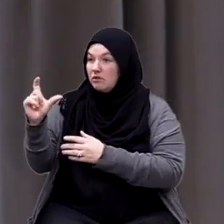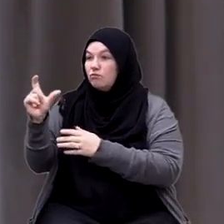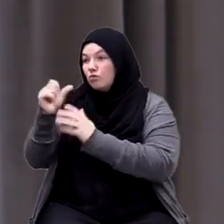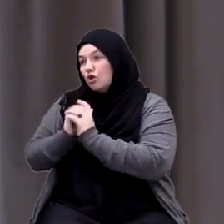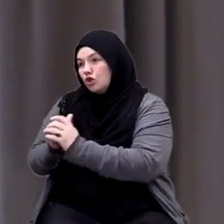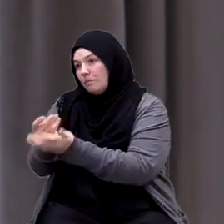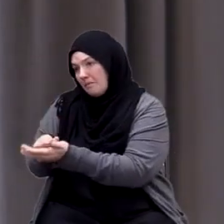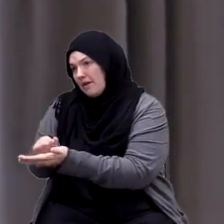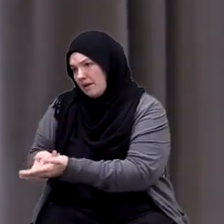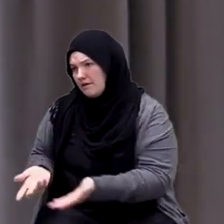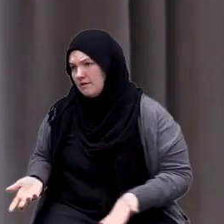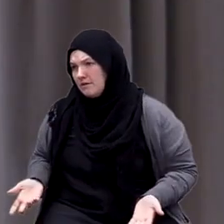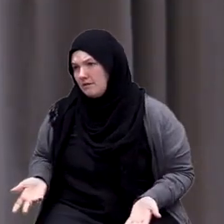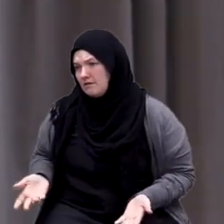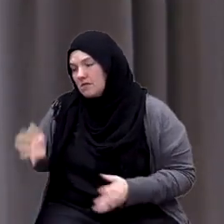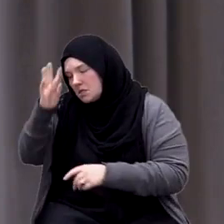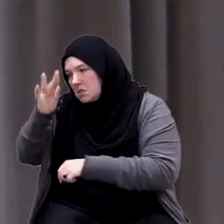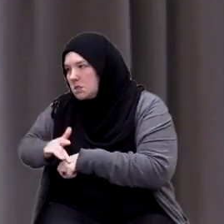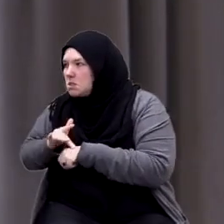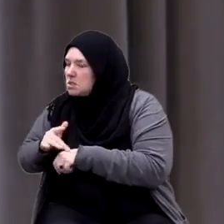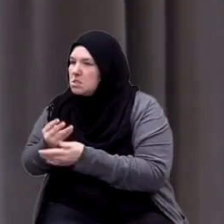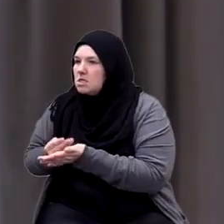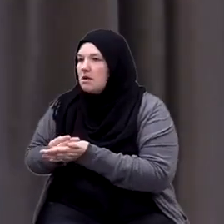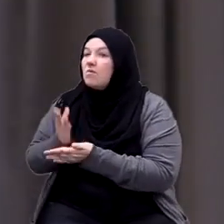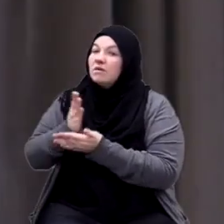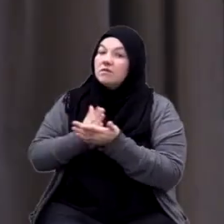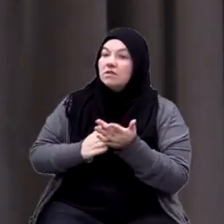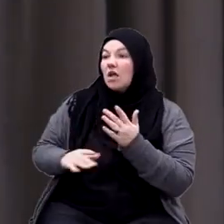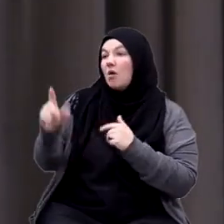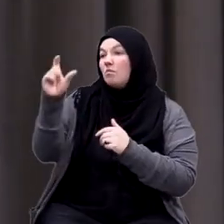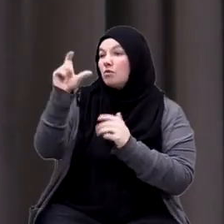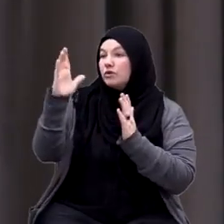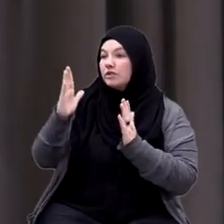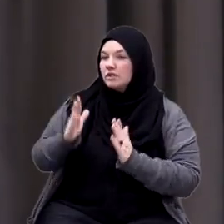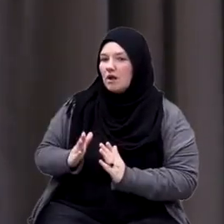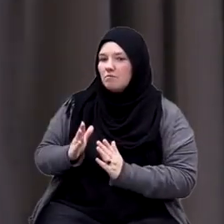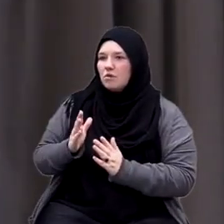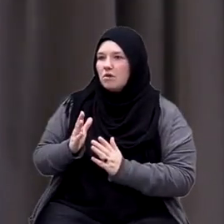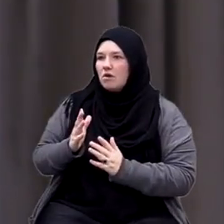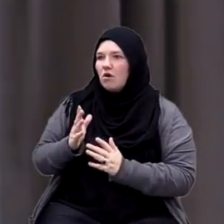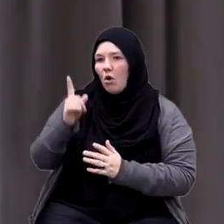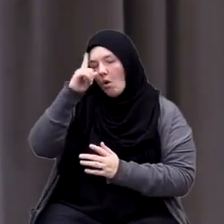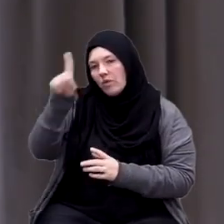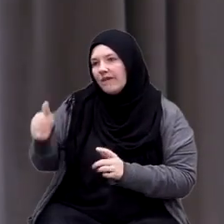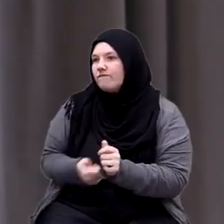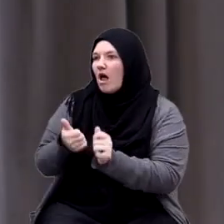money. We have Muslims who worship themselves and their desires.